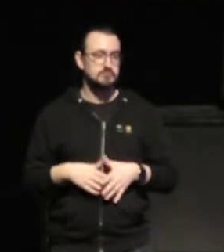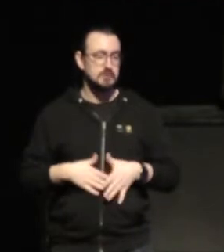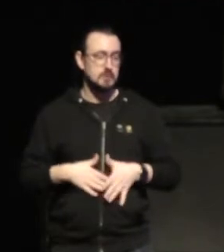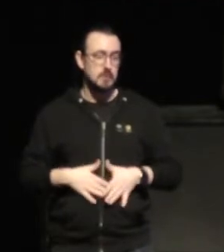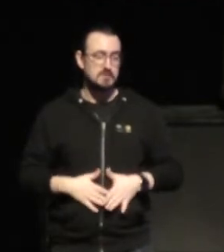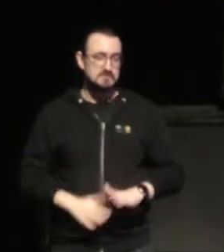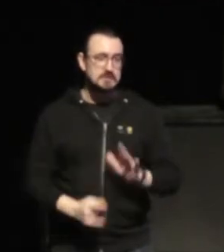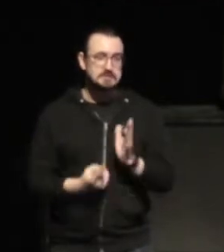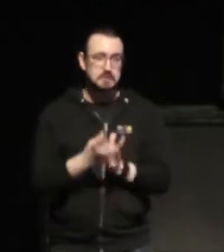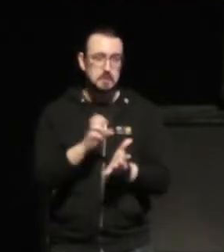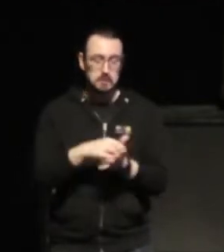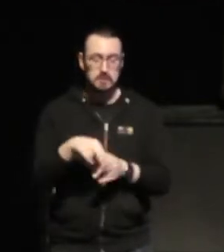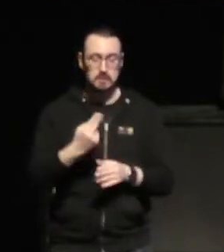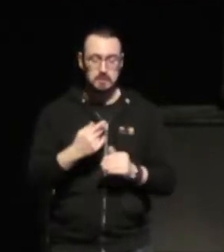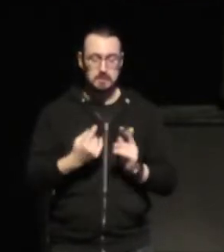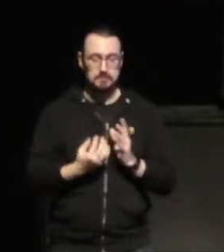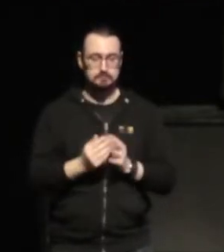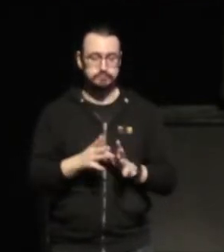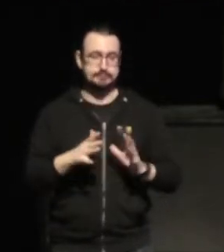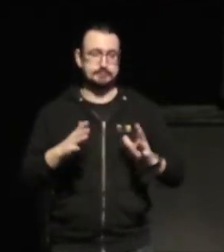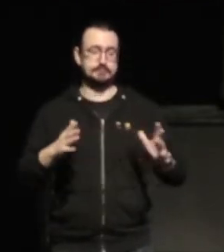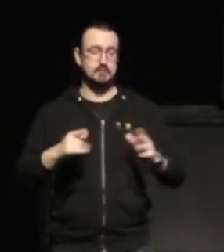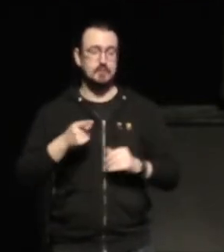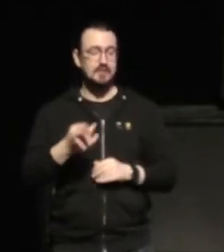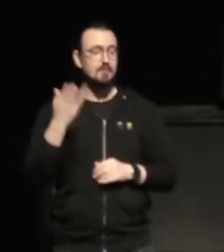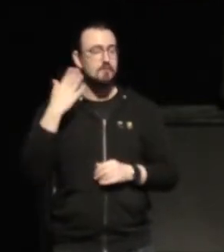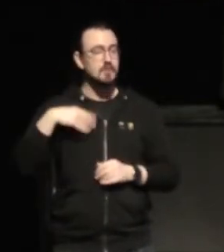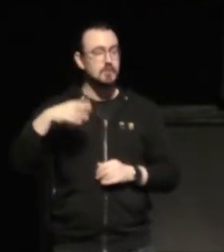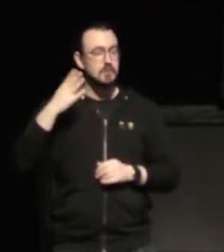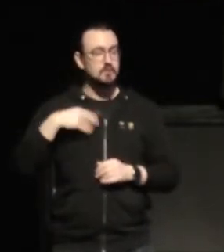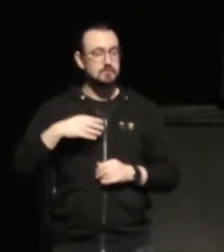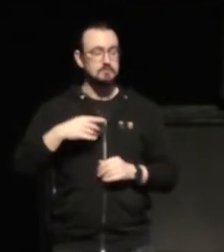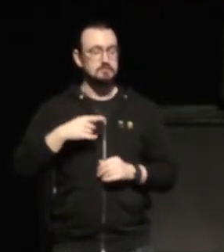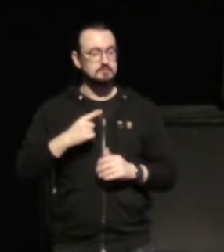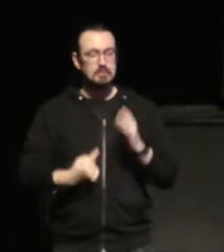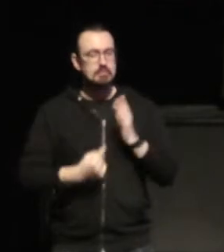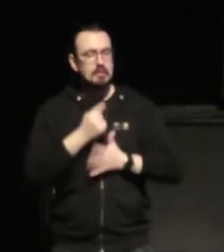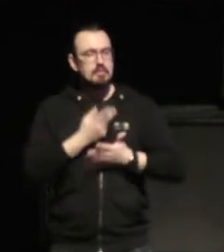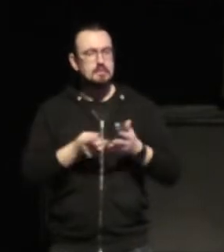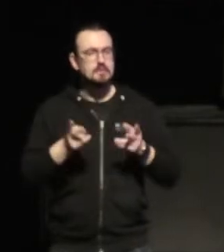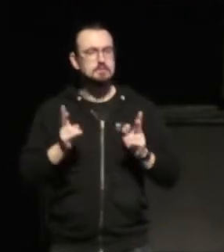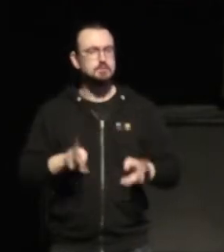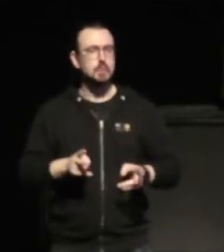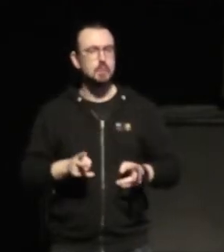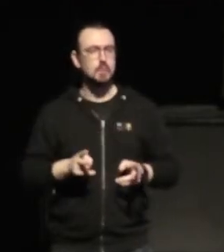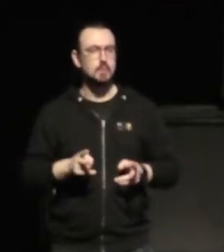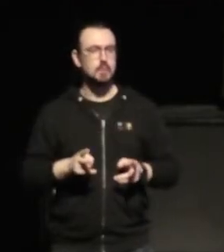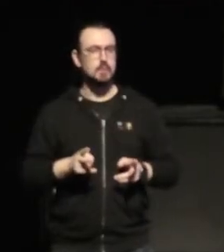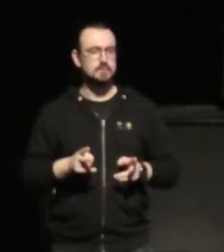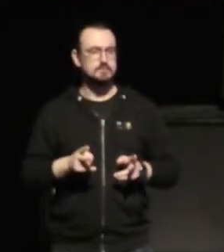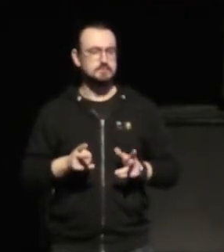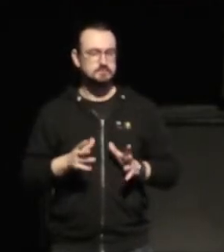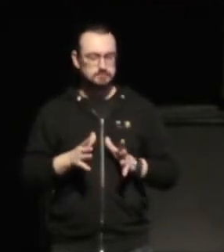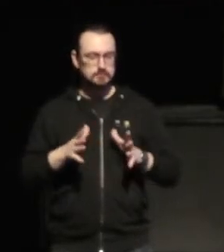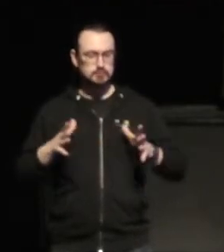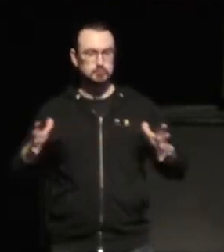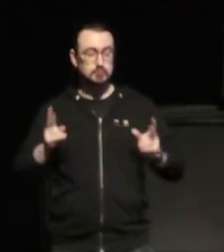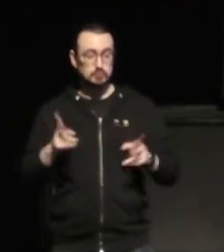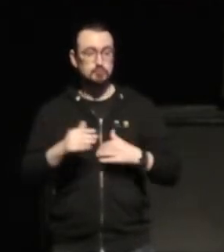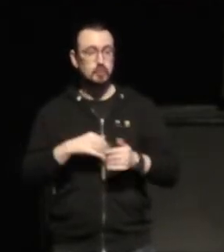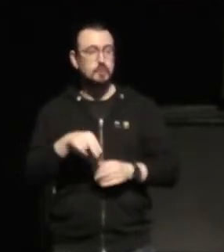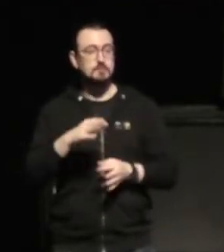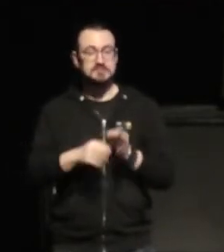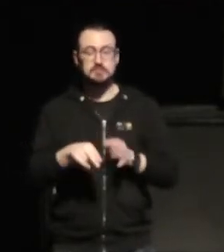situations. And this in the past didn't happen in this magnitude that's happening